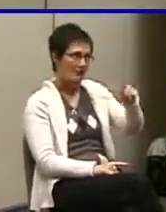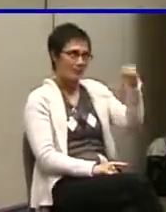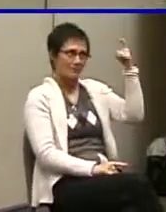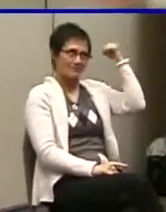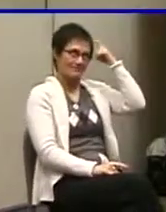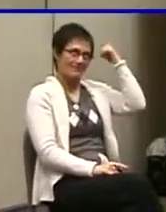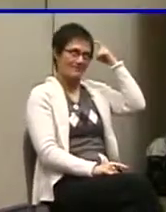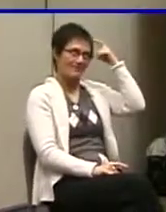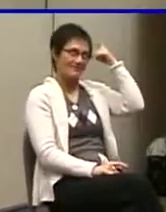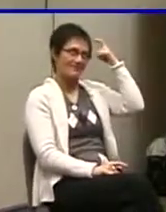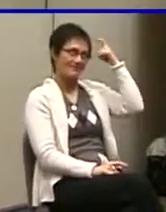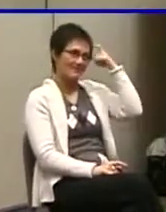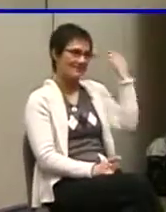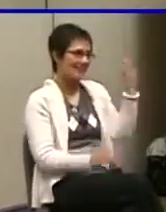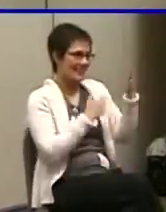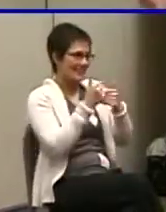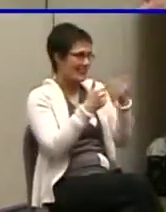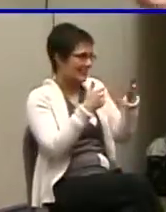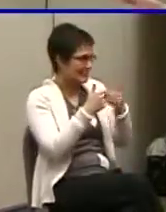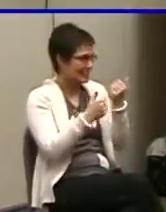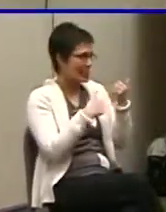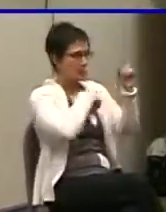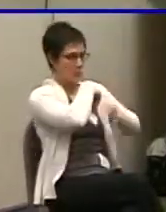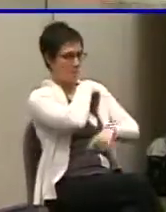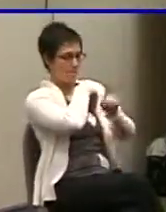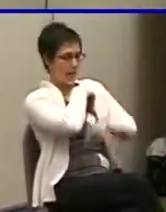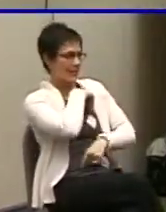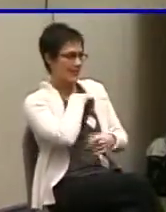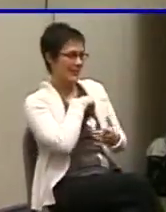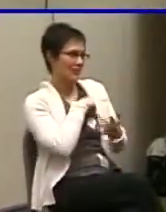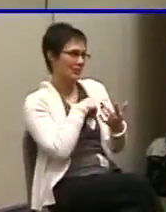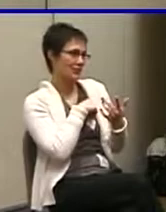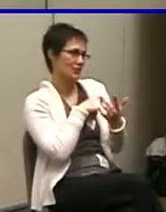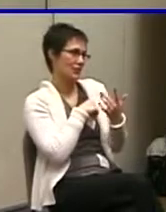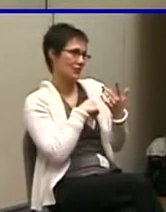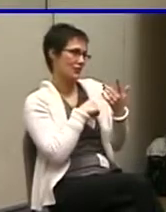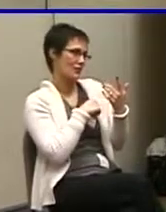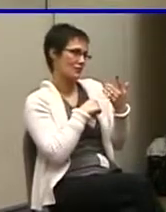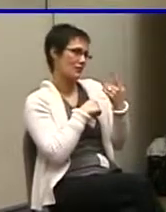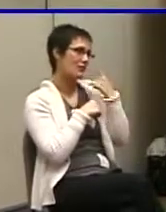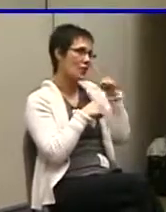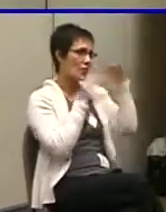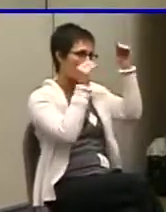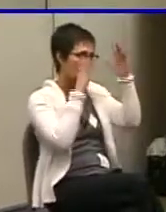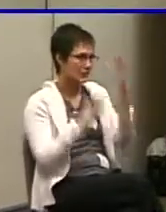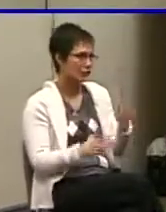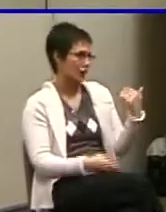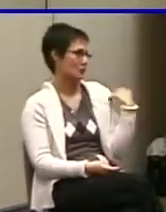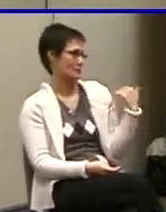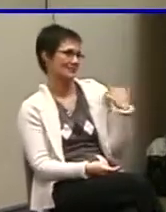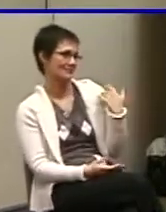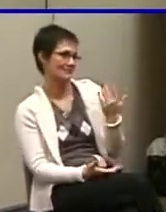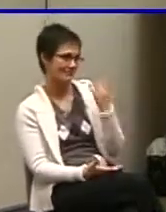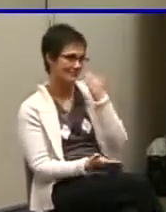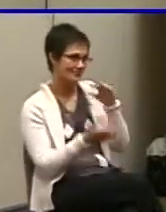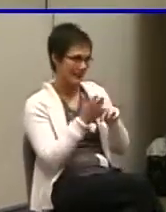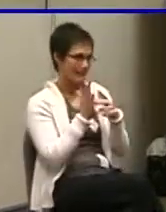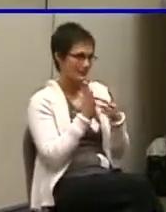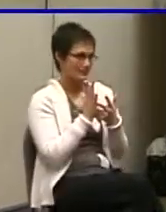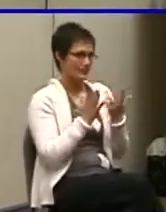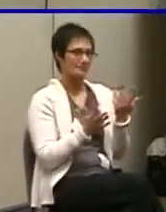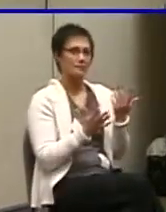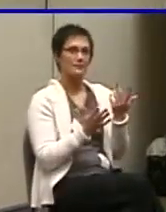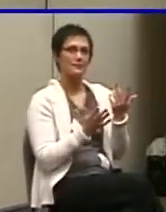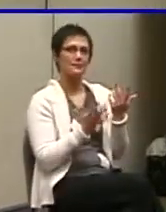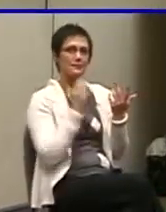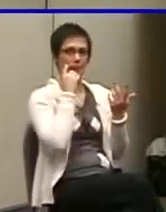lot easier to have a program that works on punishment from the standpoint of triggering teacher response, but it's just not going to get us where we want to go. Those